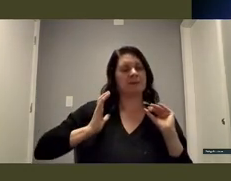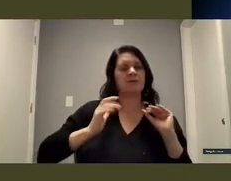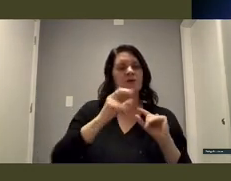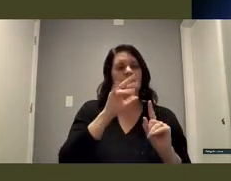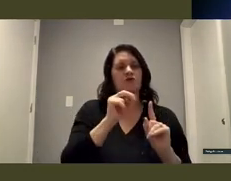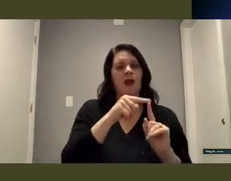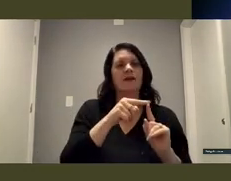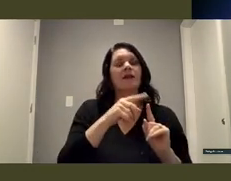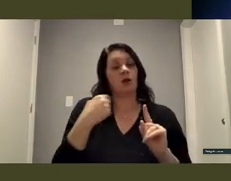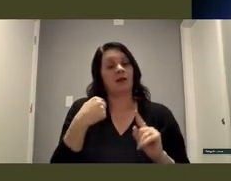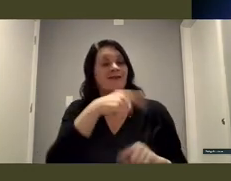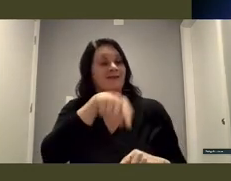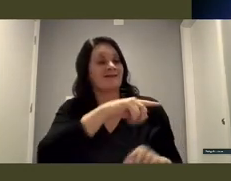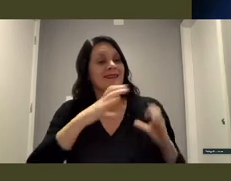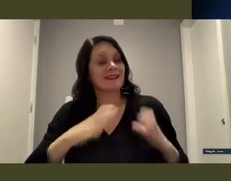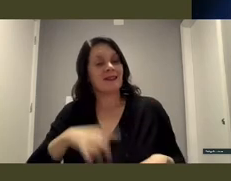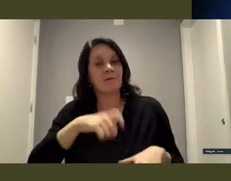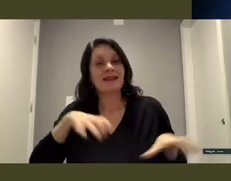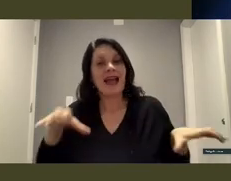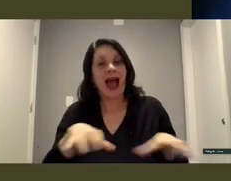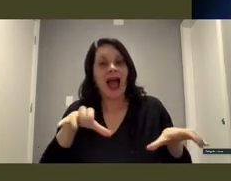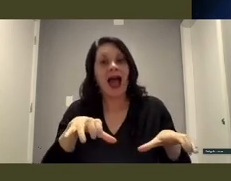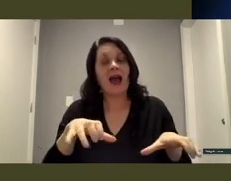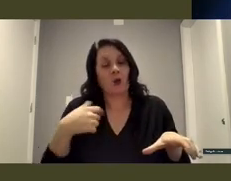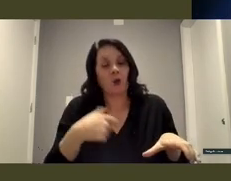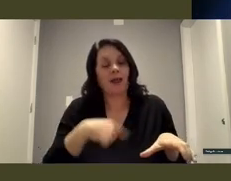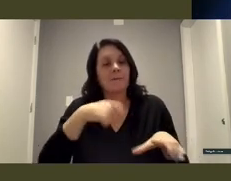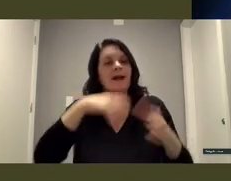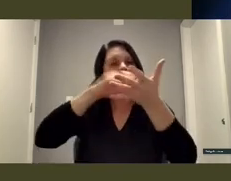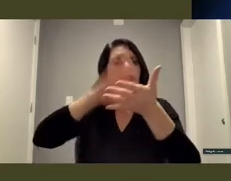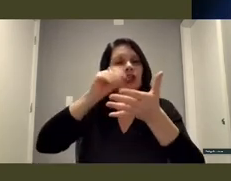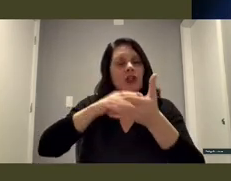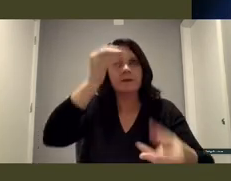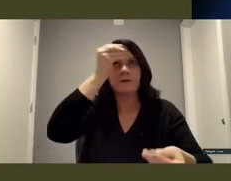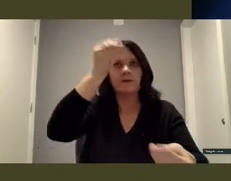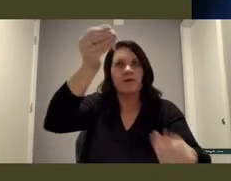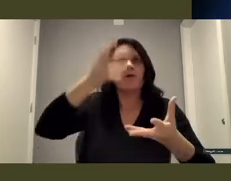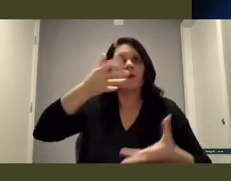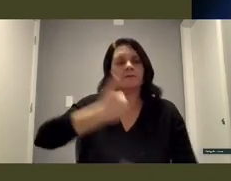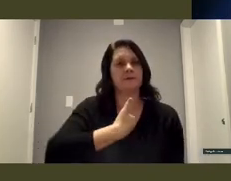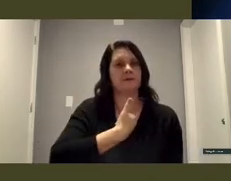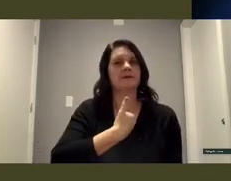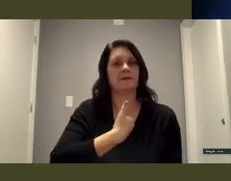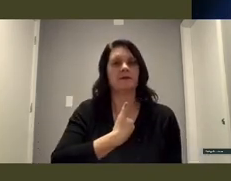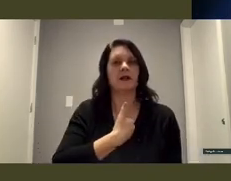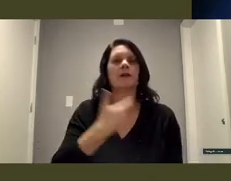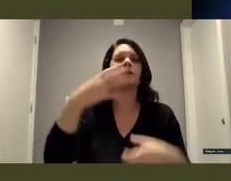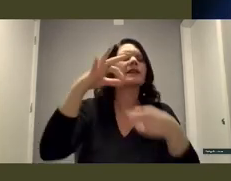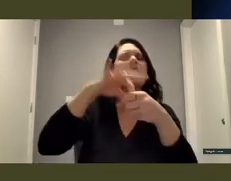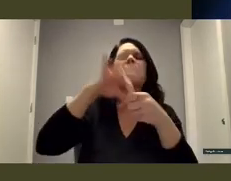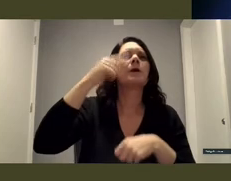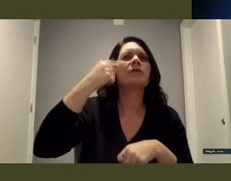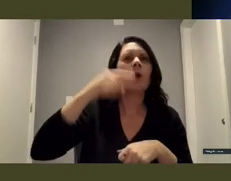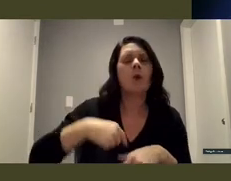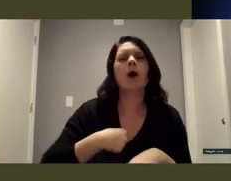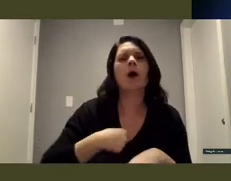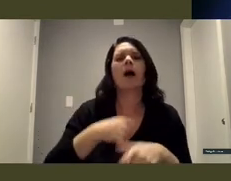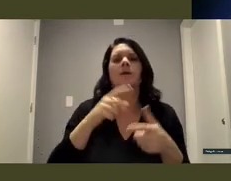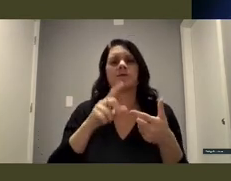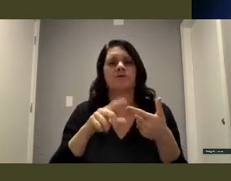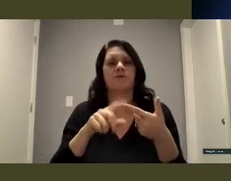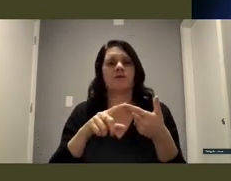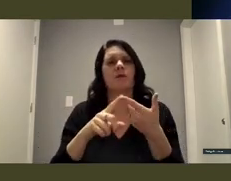actively informing ourselves, right, about what our elections stand for in our you know,